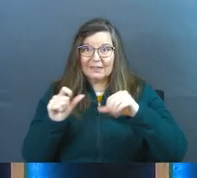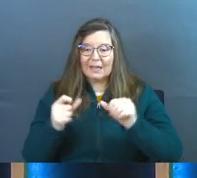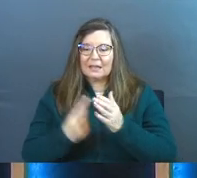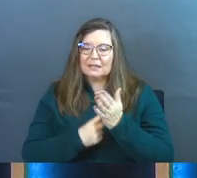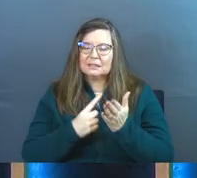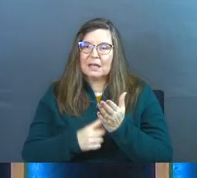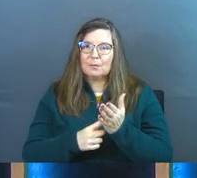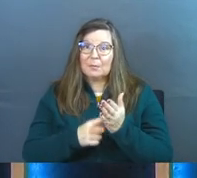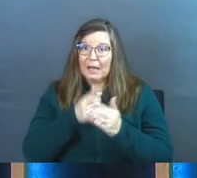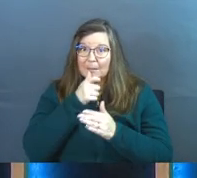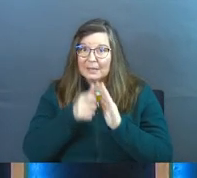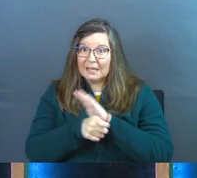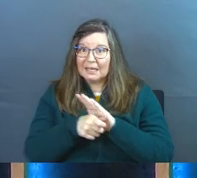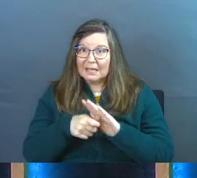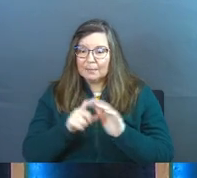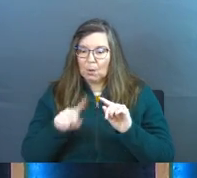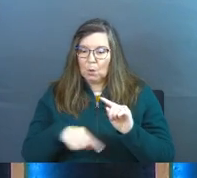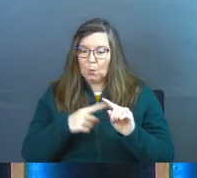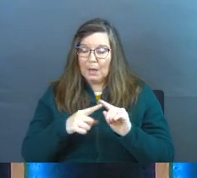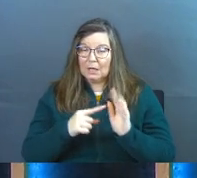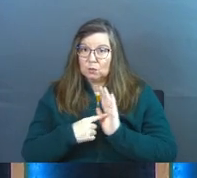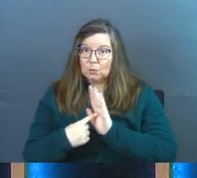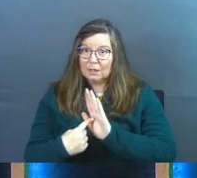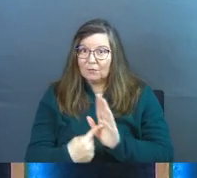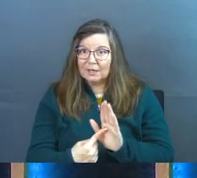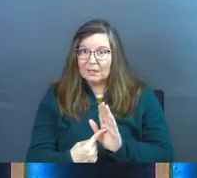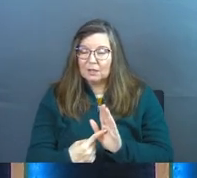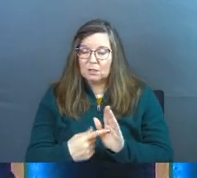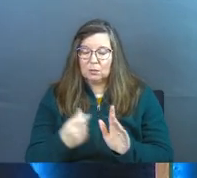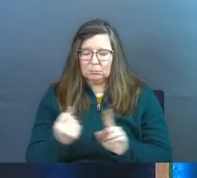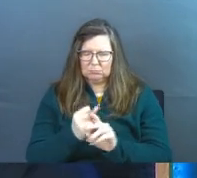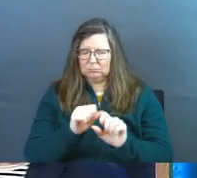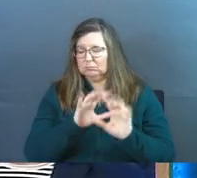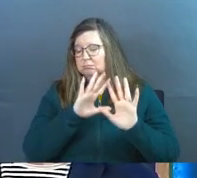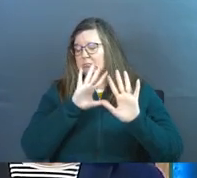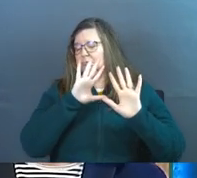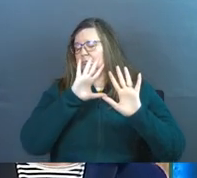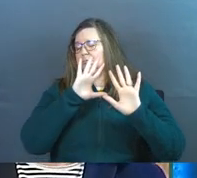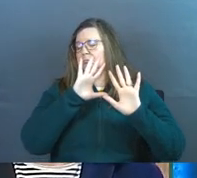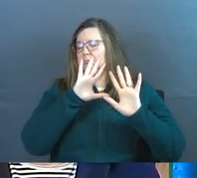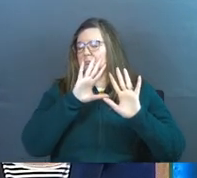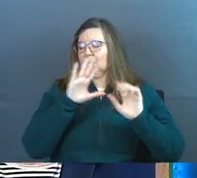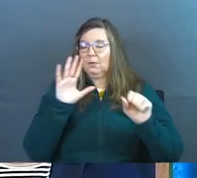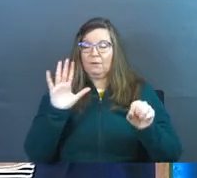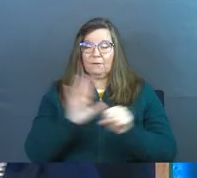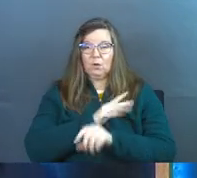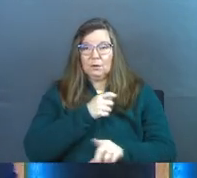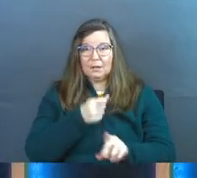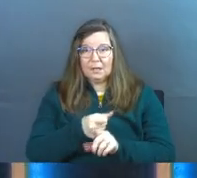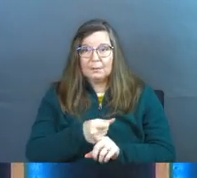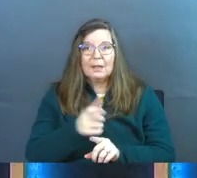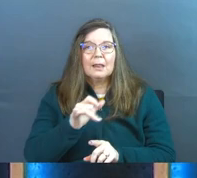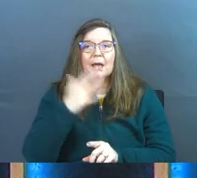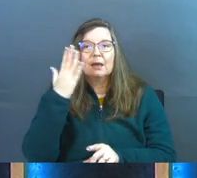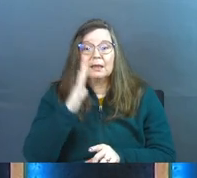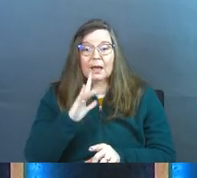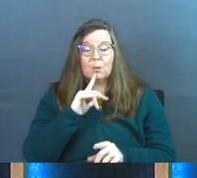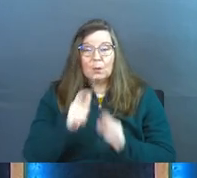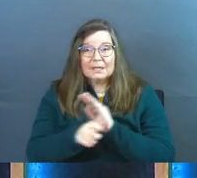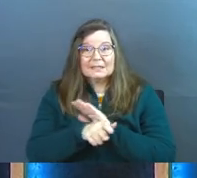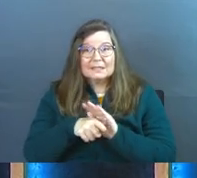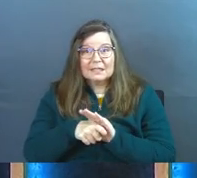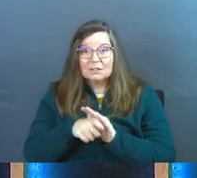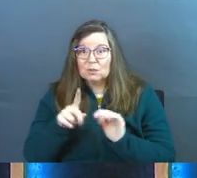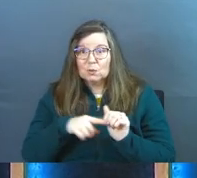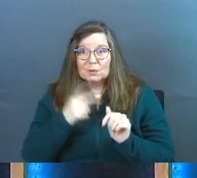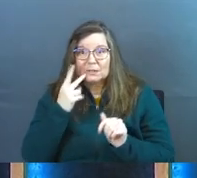can sometimes be hidden, but when it's revealed, you get hit by the full impact of it, right? It's like God was hidden.